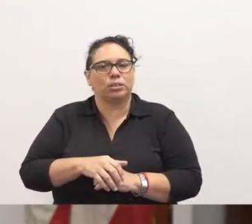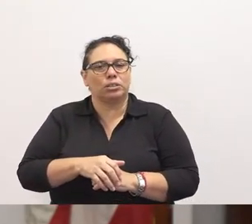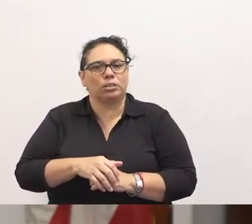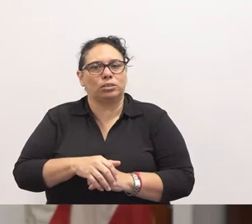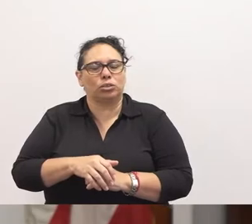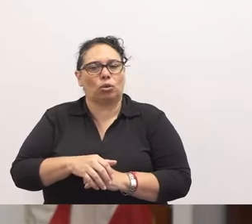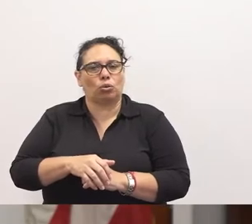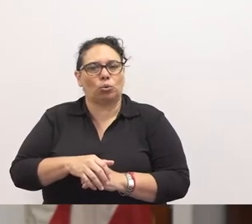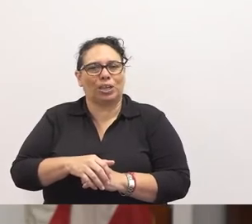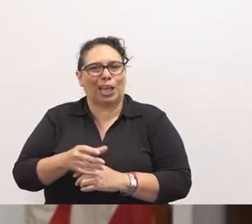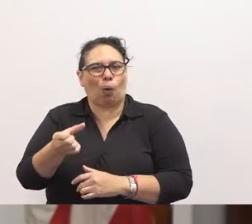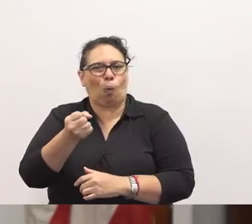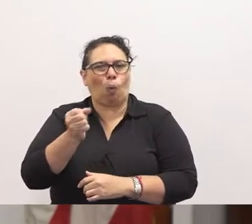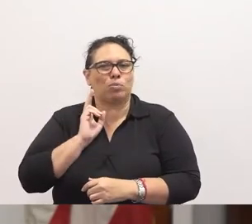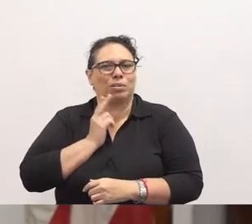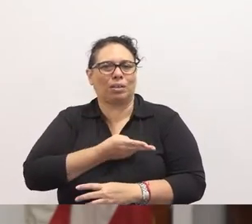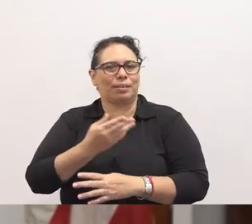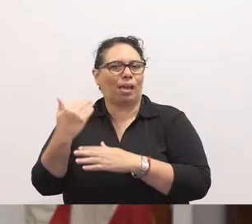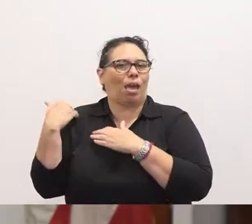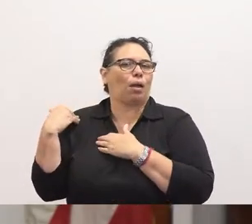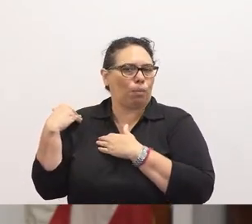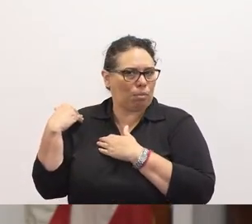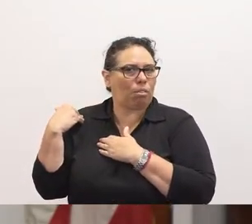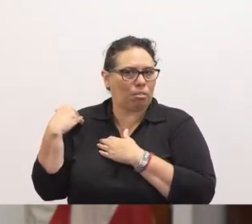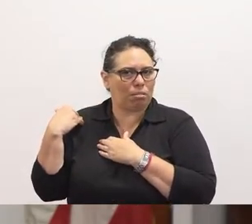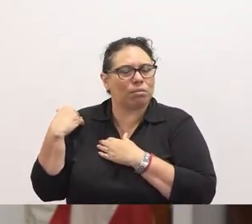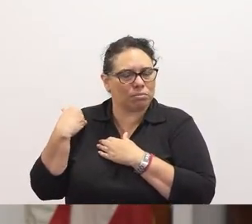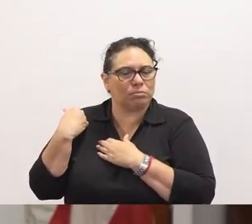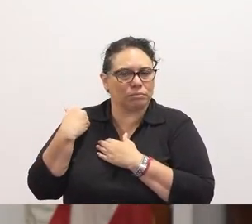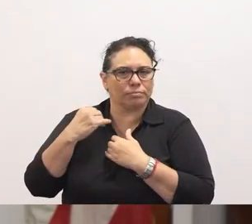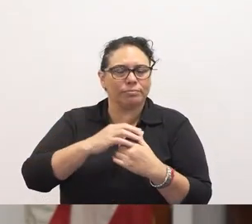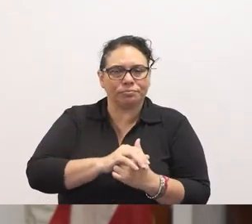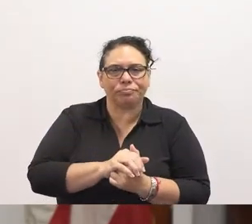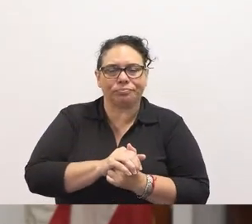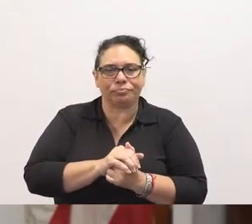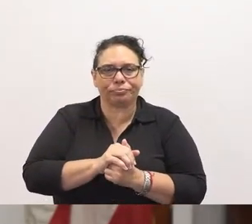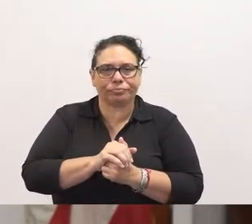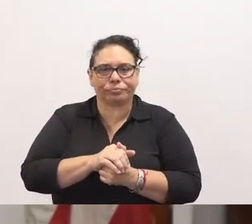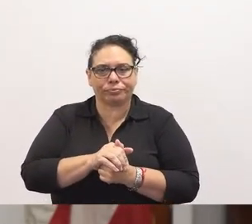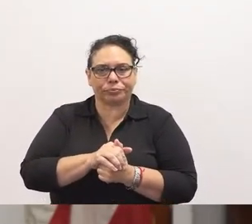it holds us accountable first and foremost, right? Because